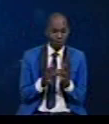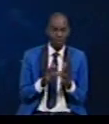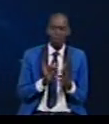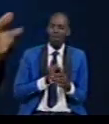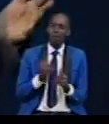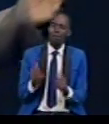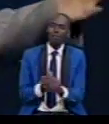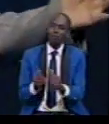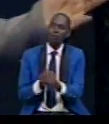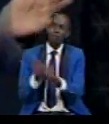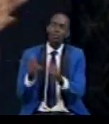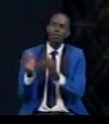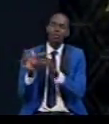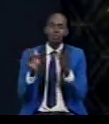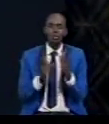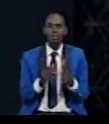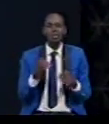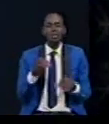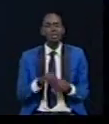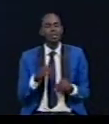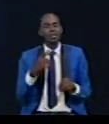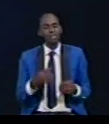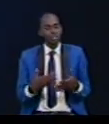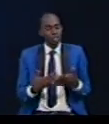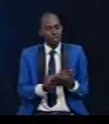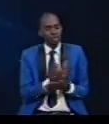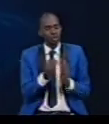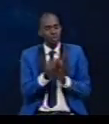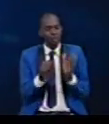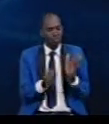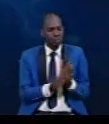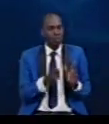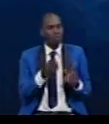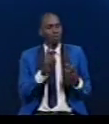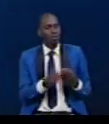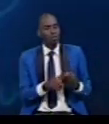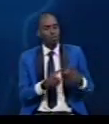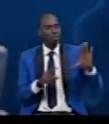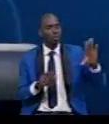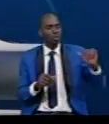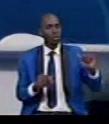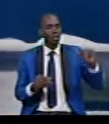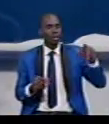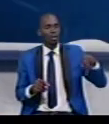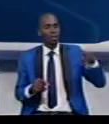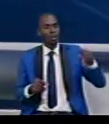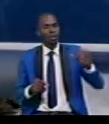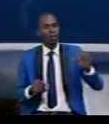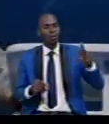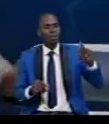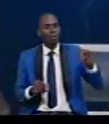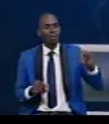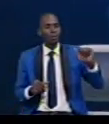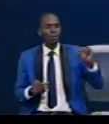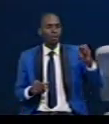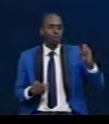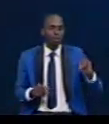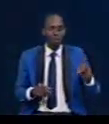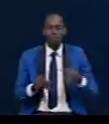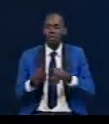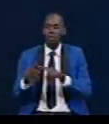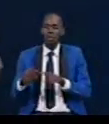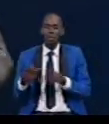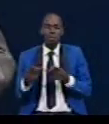New Testament, in Capernaum, in Nazareth, and in all the places, everywhere, healing the sick.